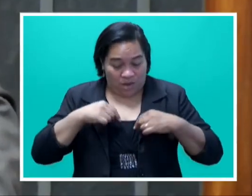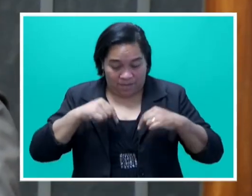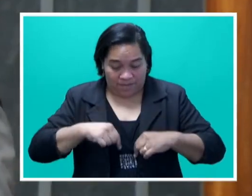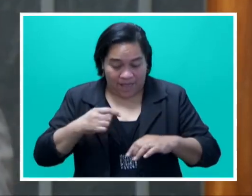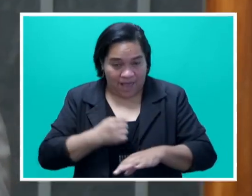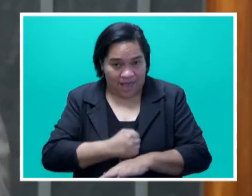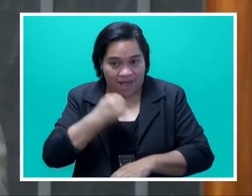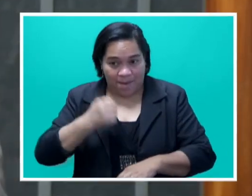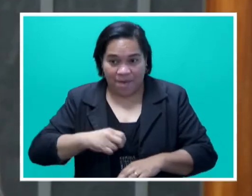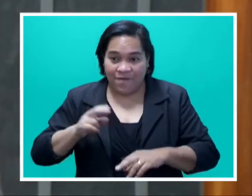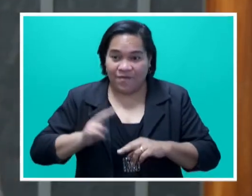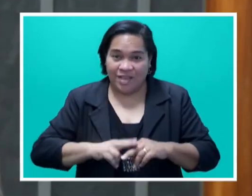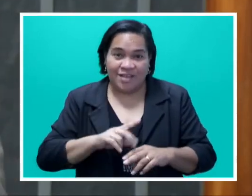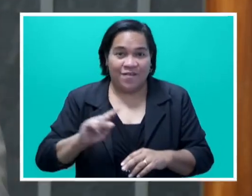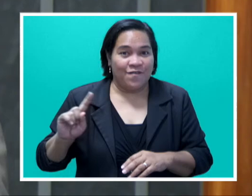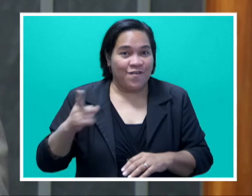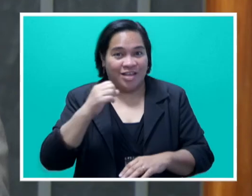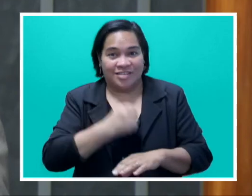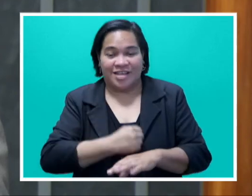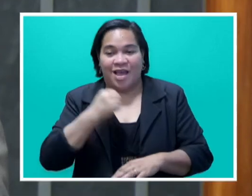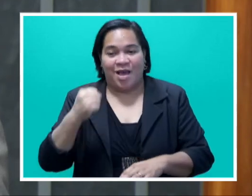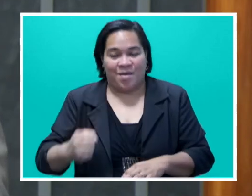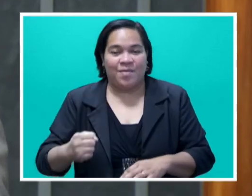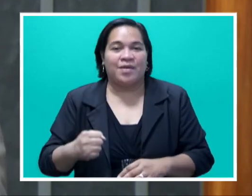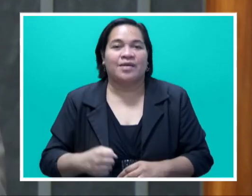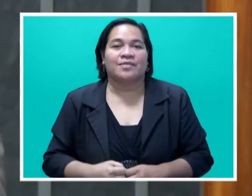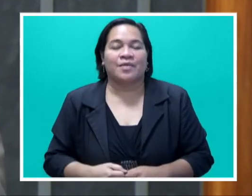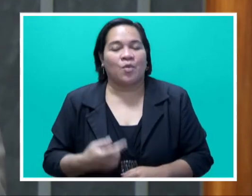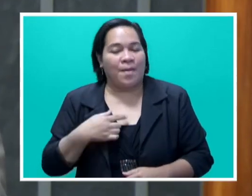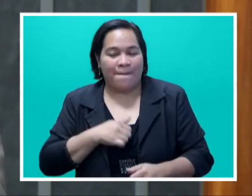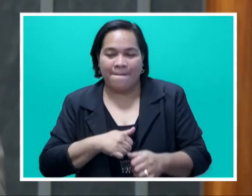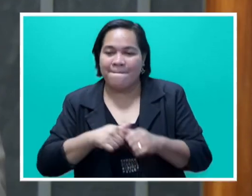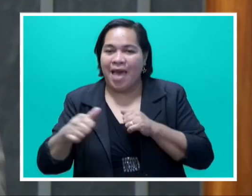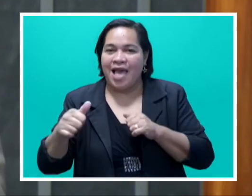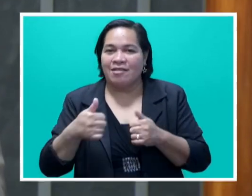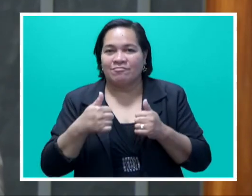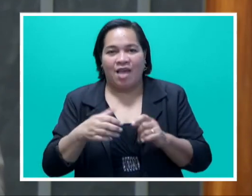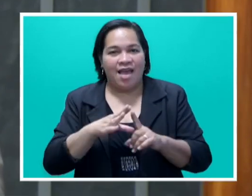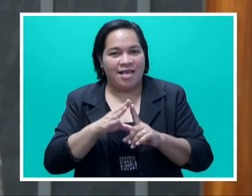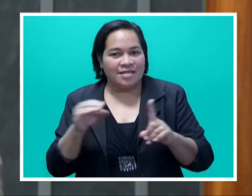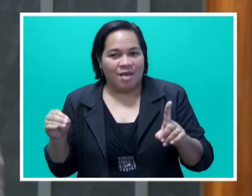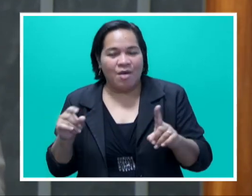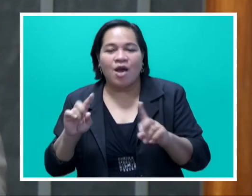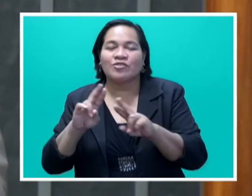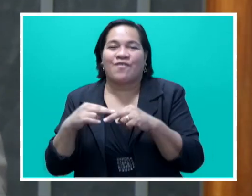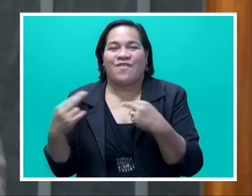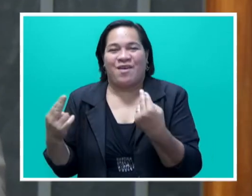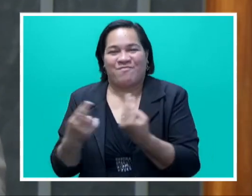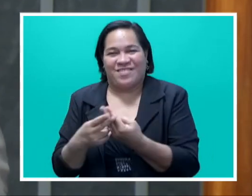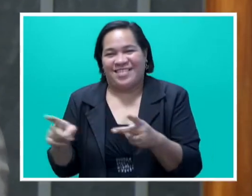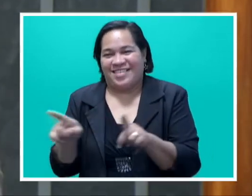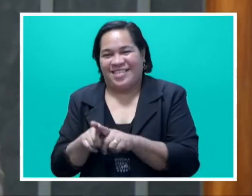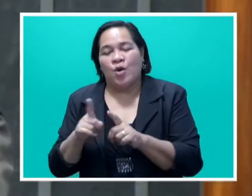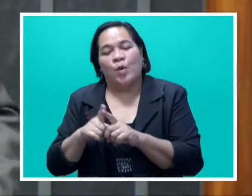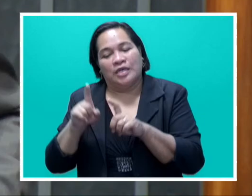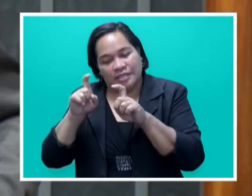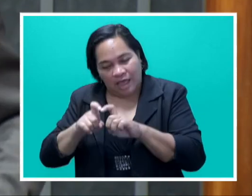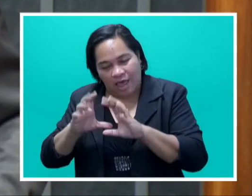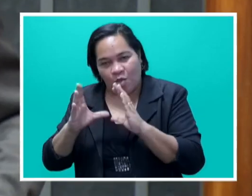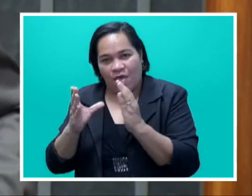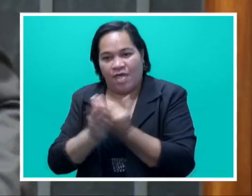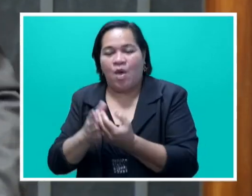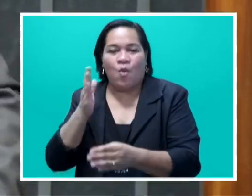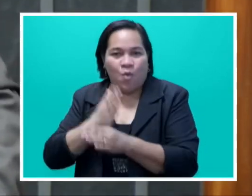the Fiji First government, have been the best example of the family that sticks together and works